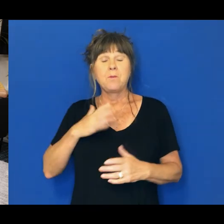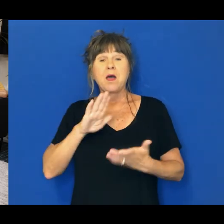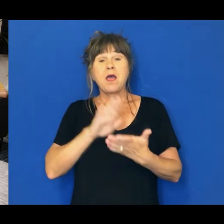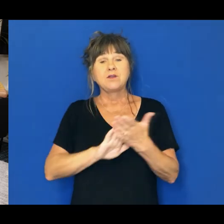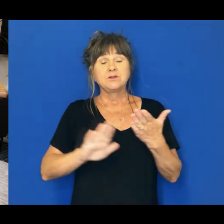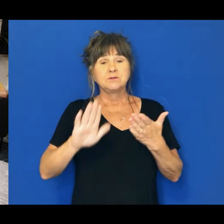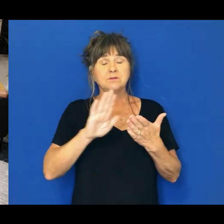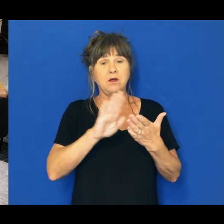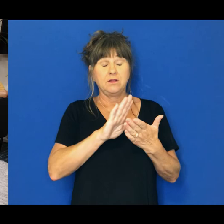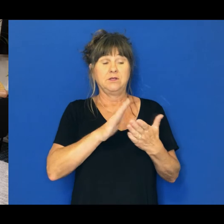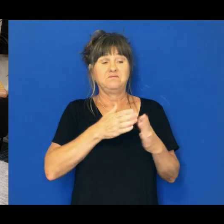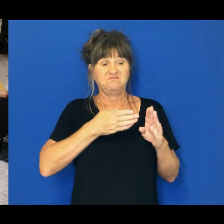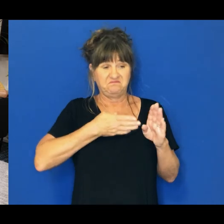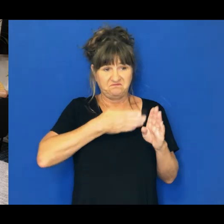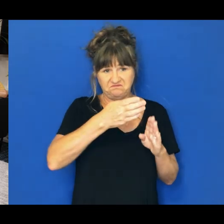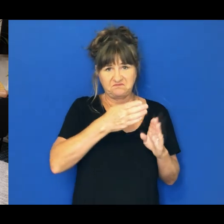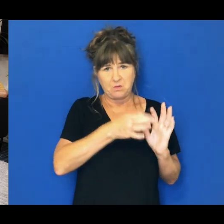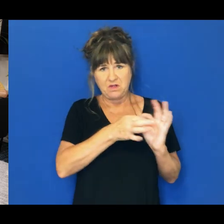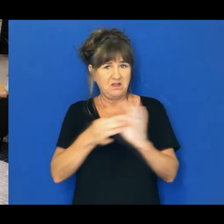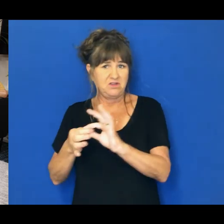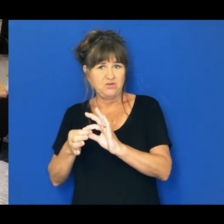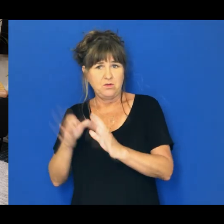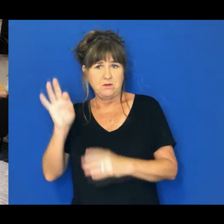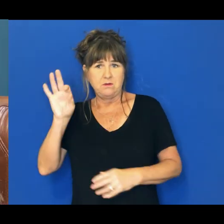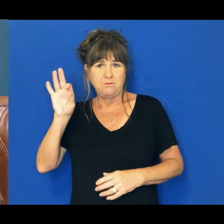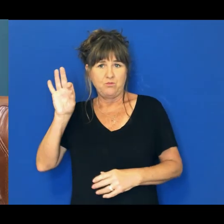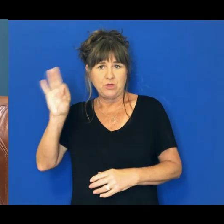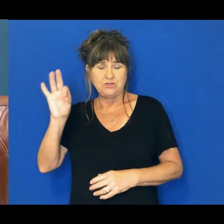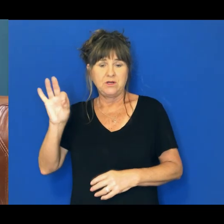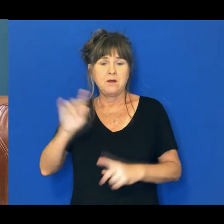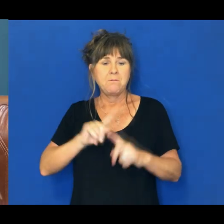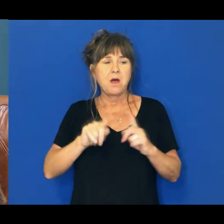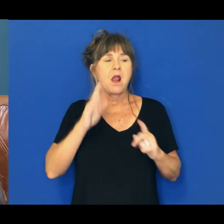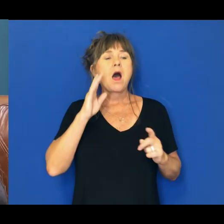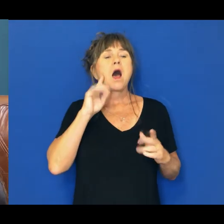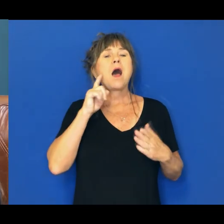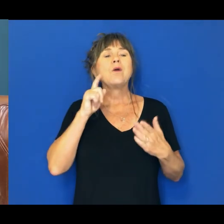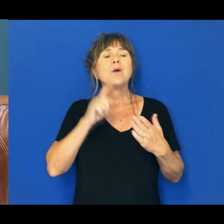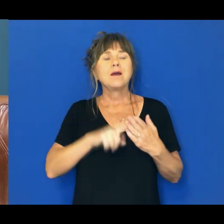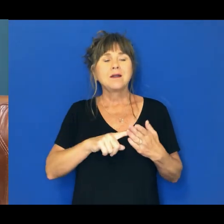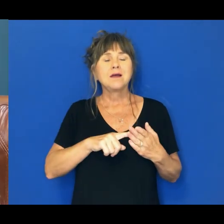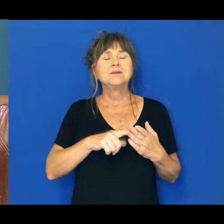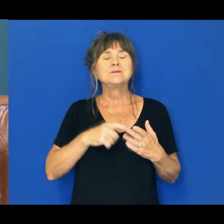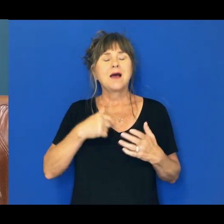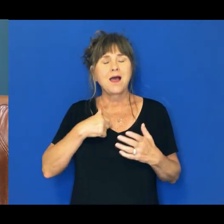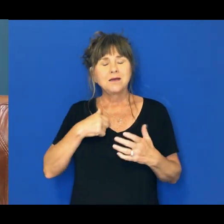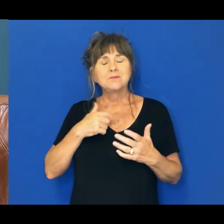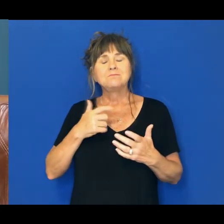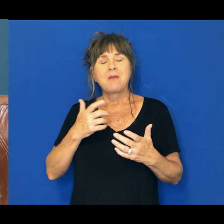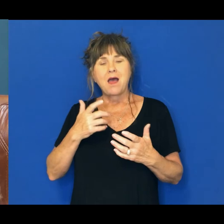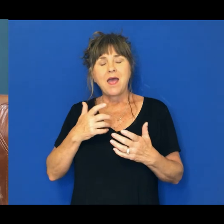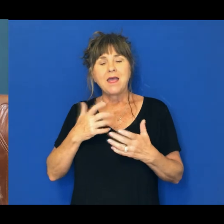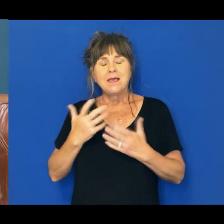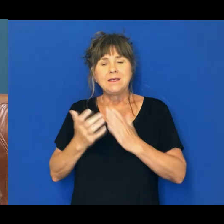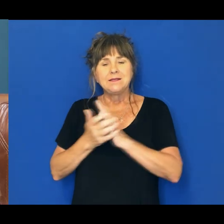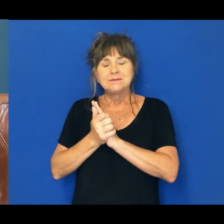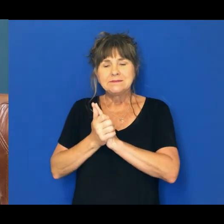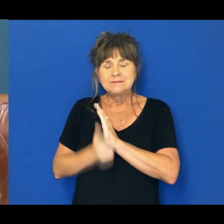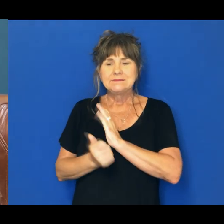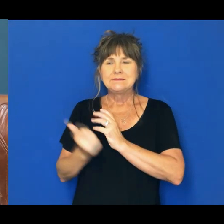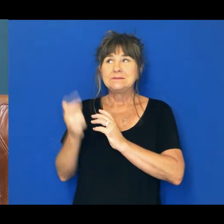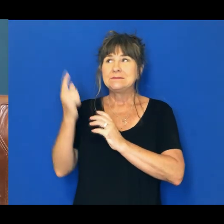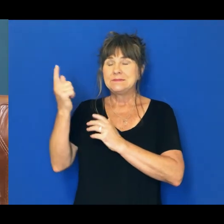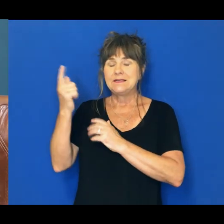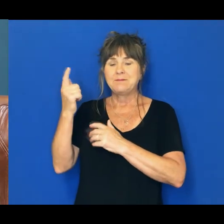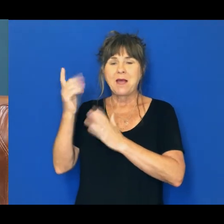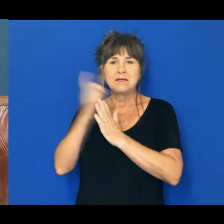being a pastor. But I could see that it was the line of helping people and being part